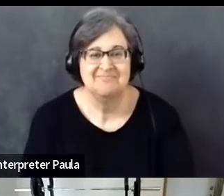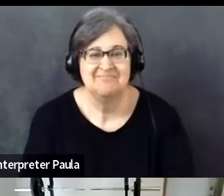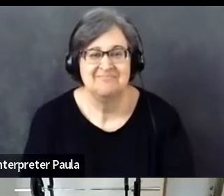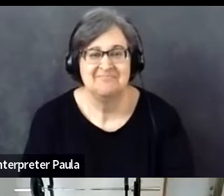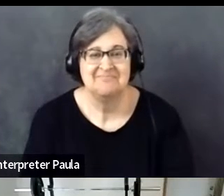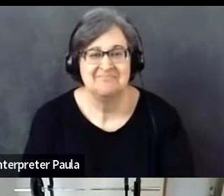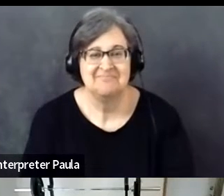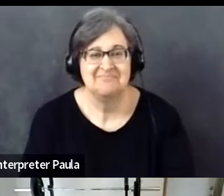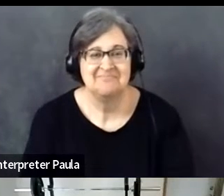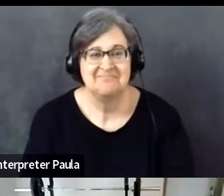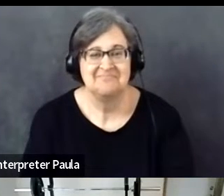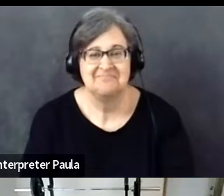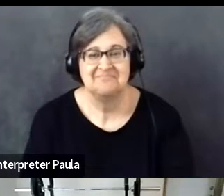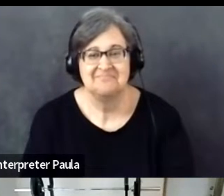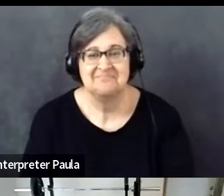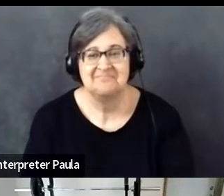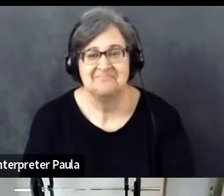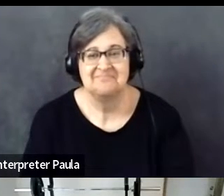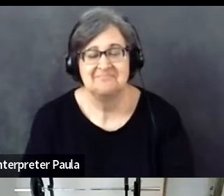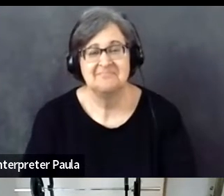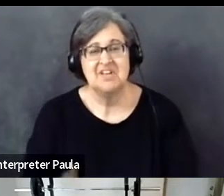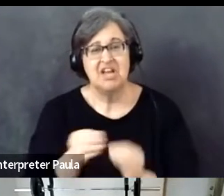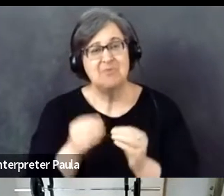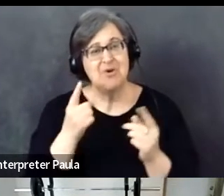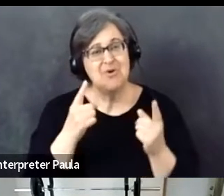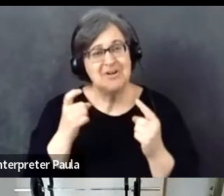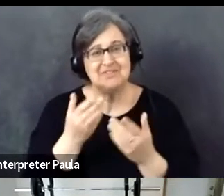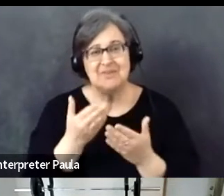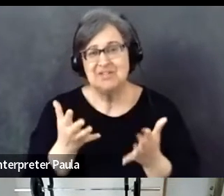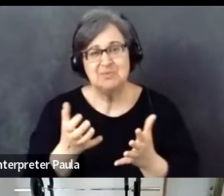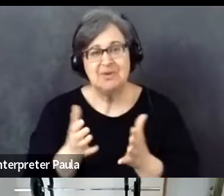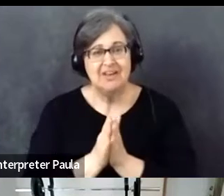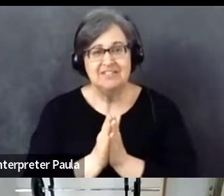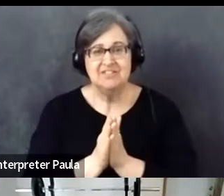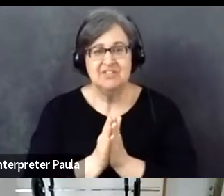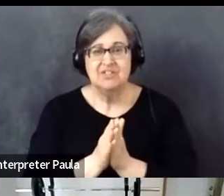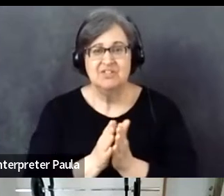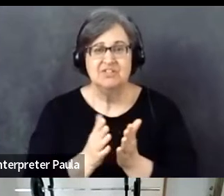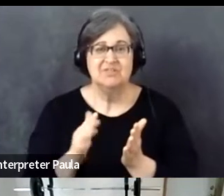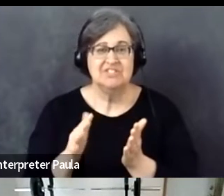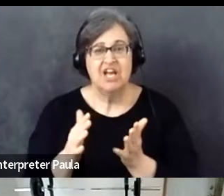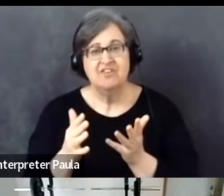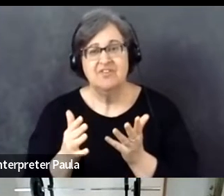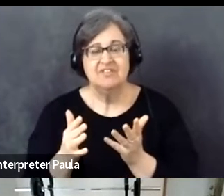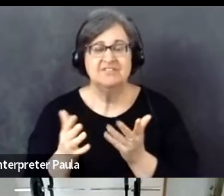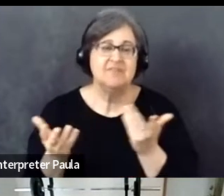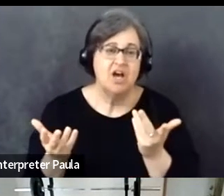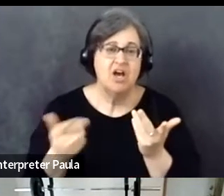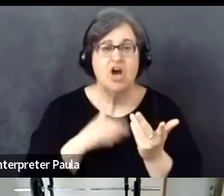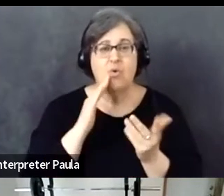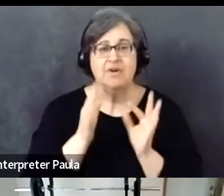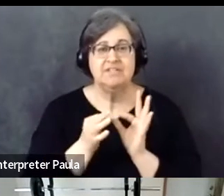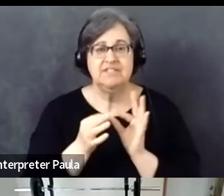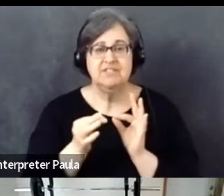now. Yeah. You guys have other questions or things you want to ask about? It was kind of I mean, I will say